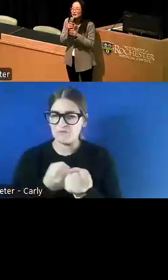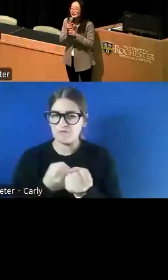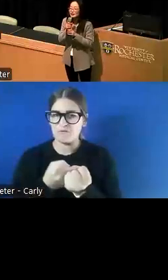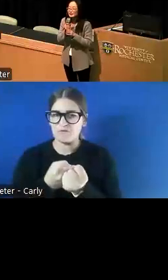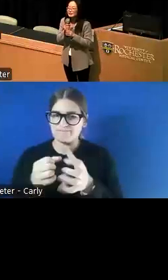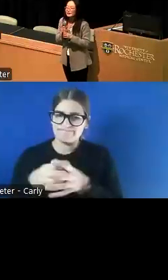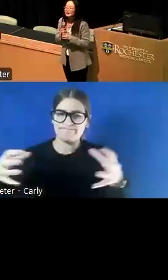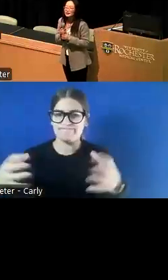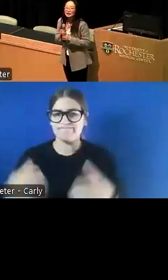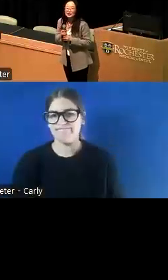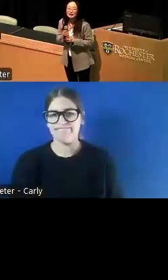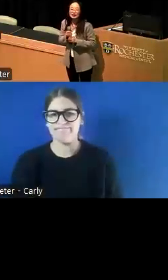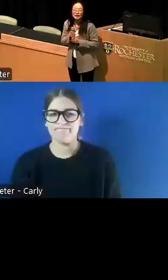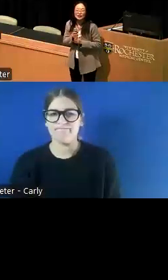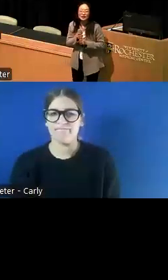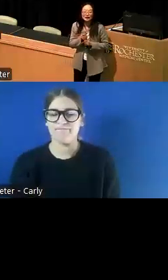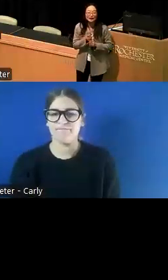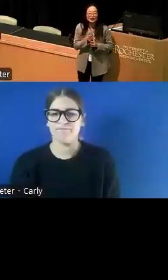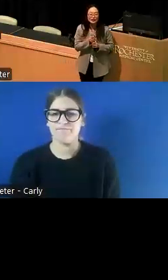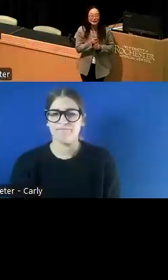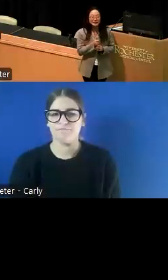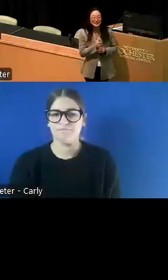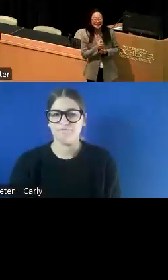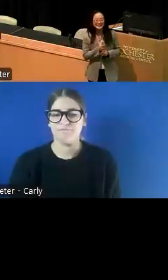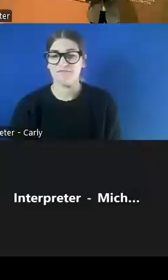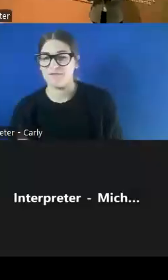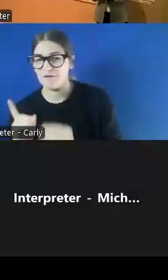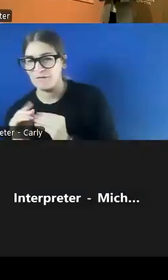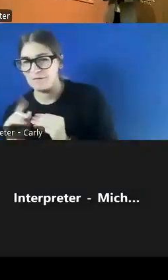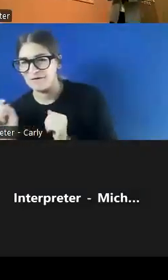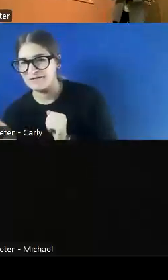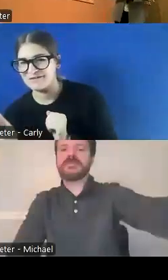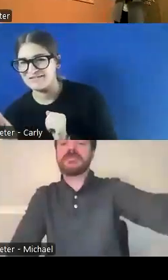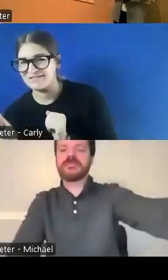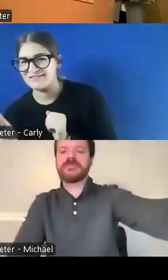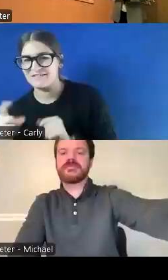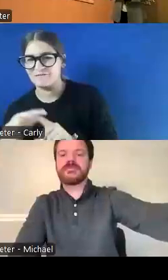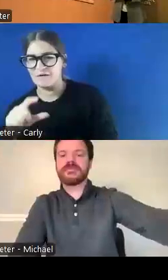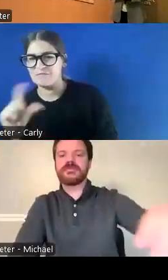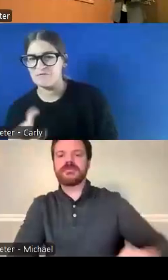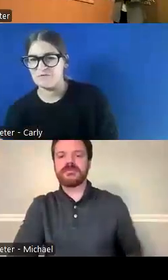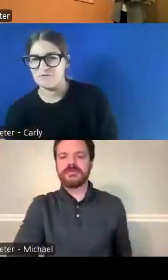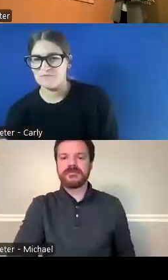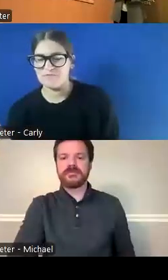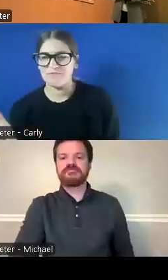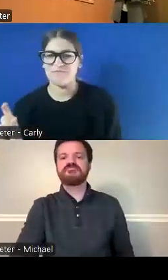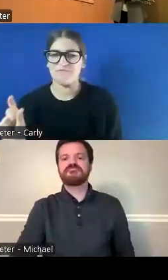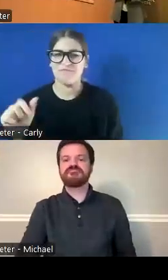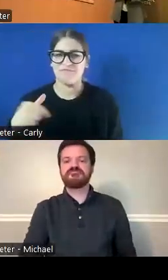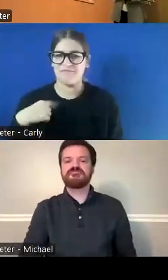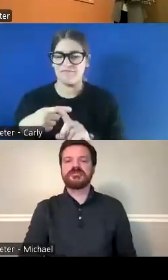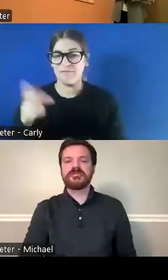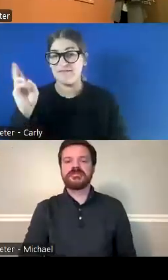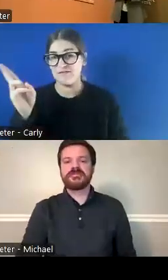too. We have one more question. This one's from Zoom. Due to the